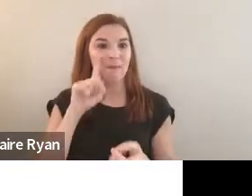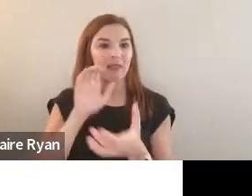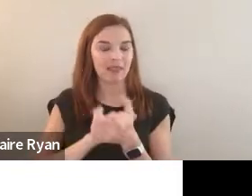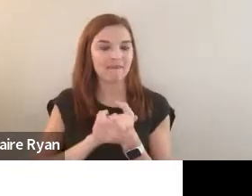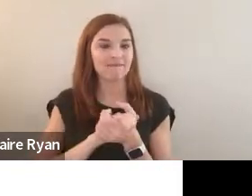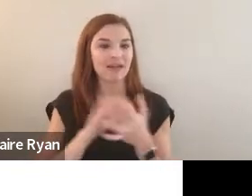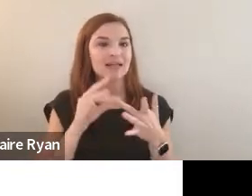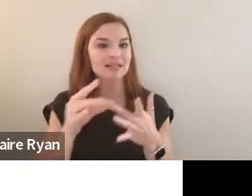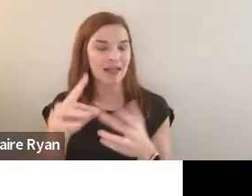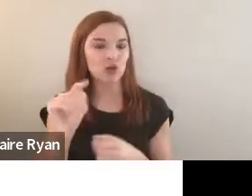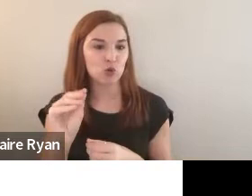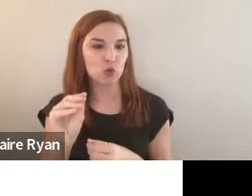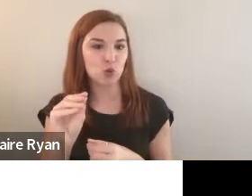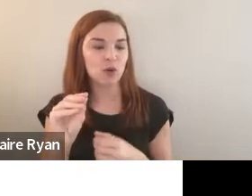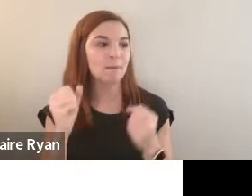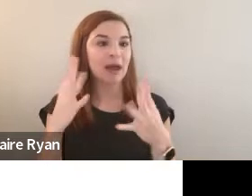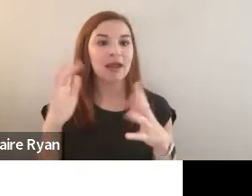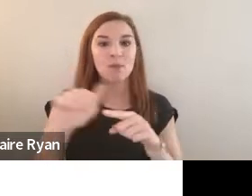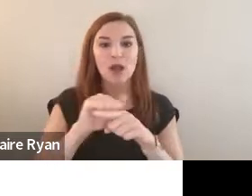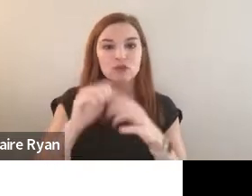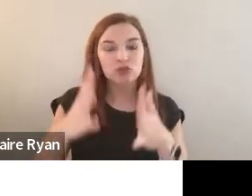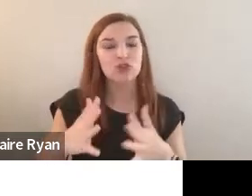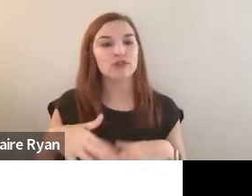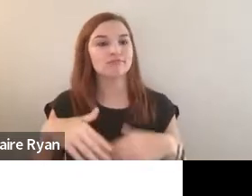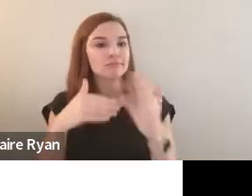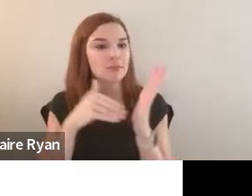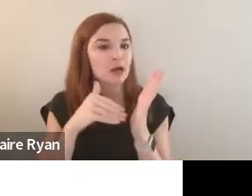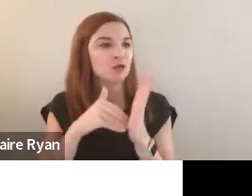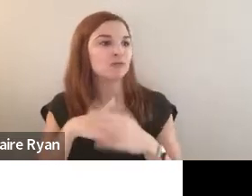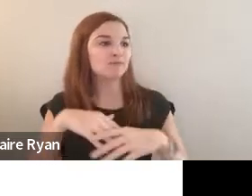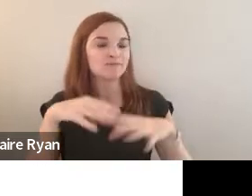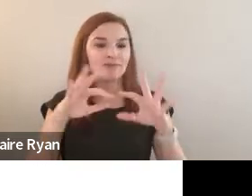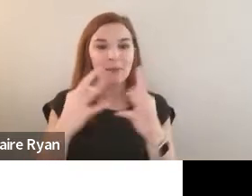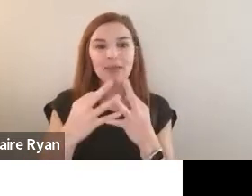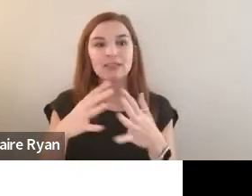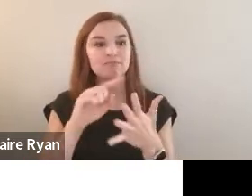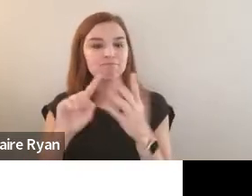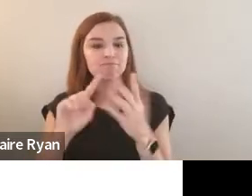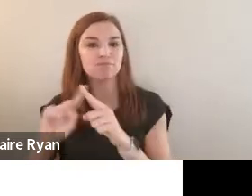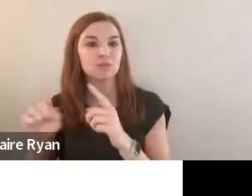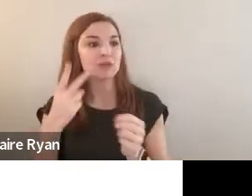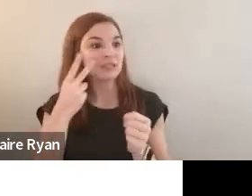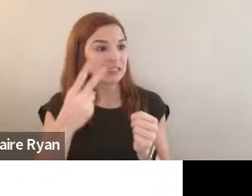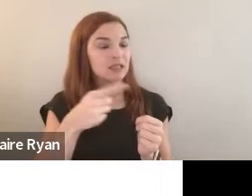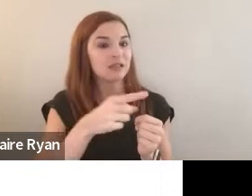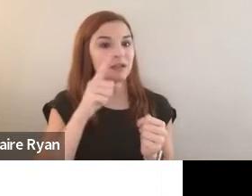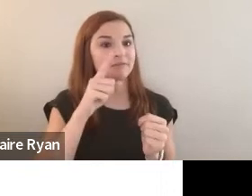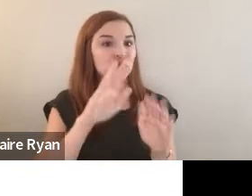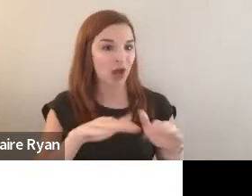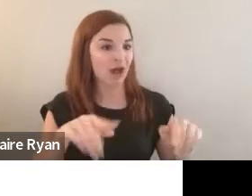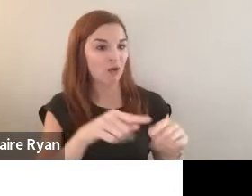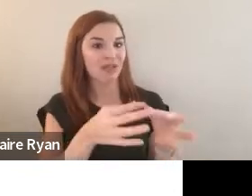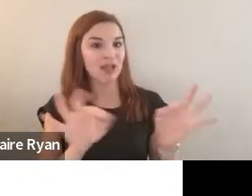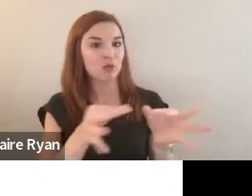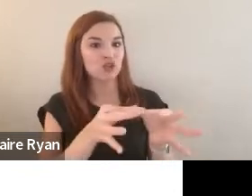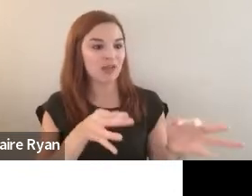that language delay is something that's normal. This assumption leads to many practitioners and family members and